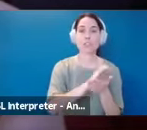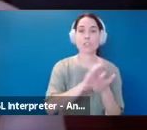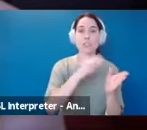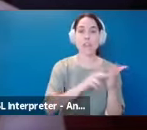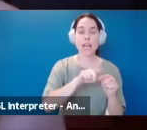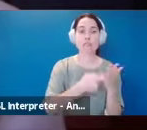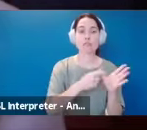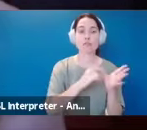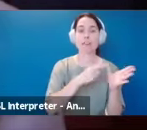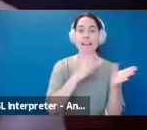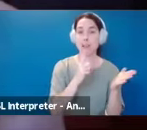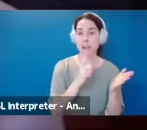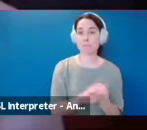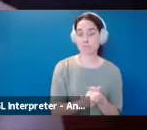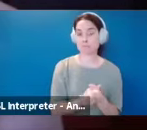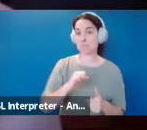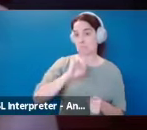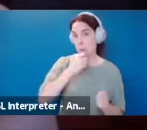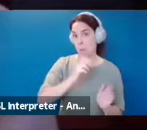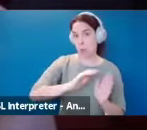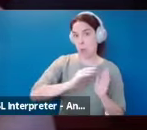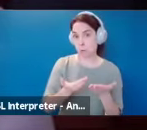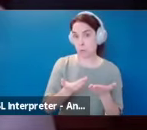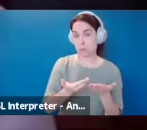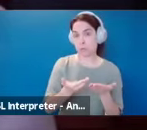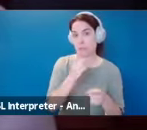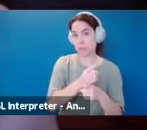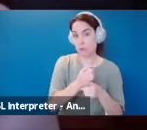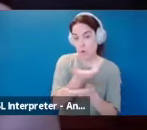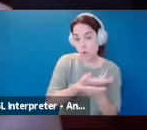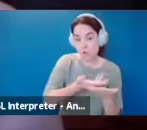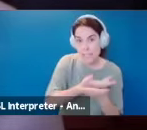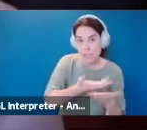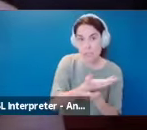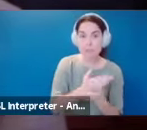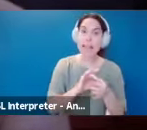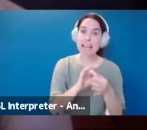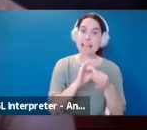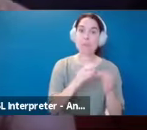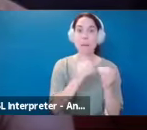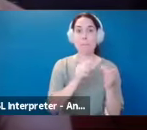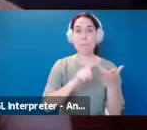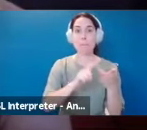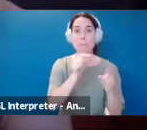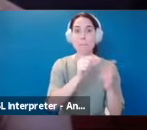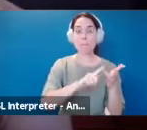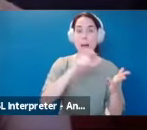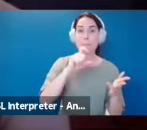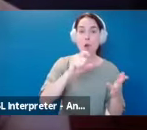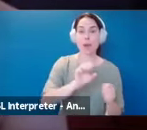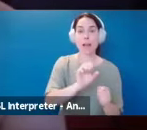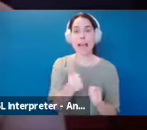these conversations along with the BIPOC BAME monthly practice group led by